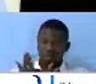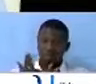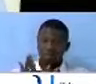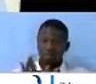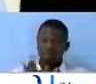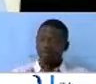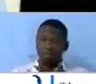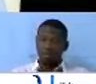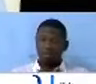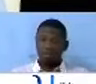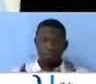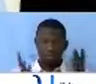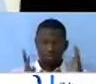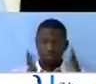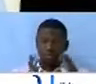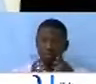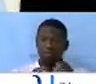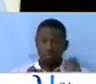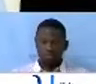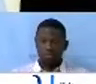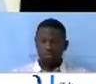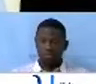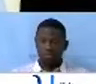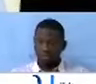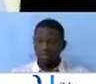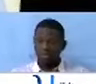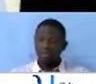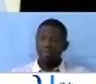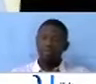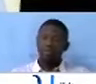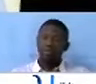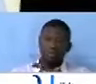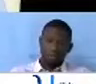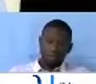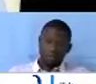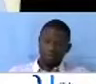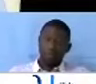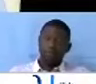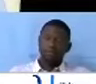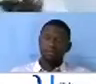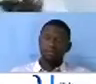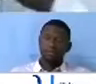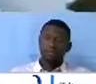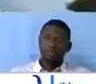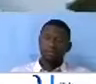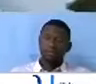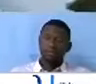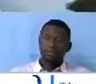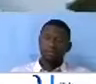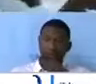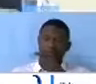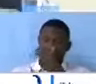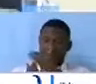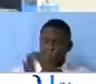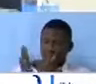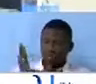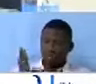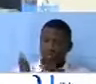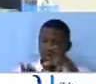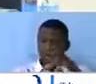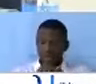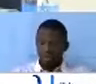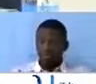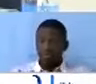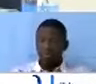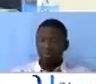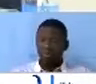problem, it can be exhibited. Actually, I've seen them physically, so I've accepted them. Would you accept